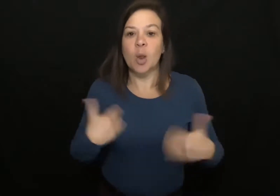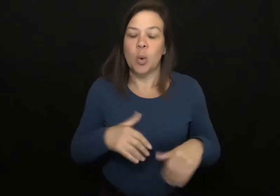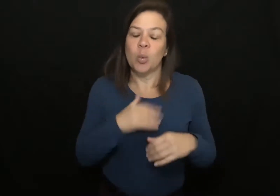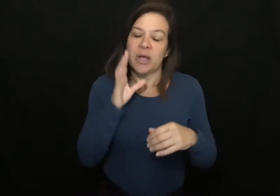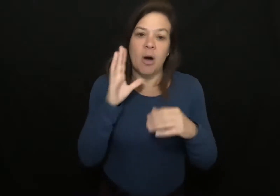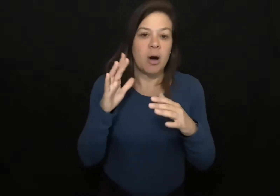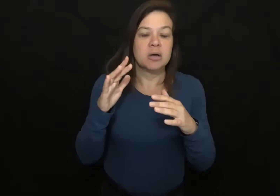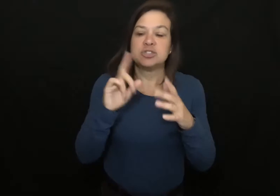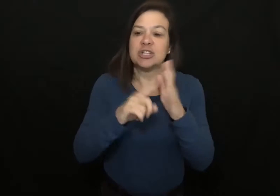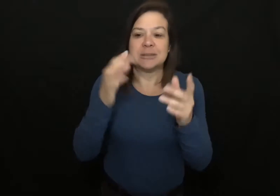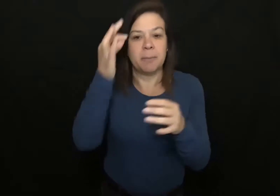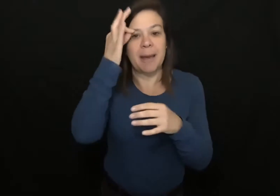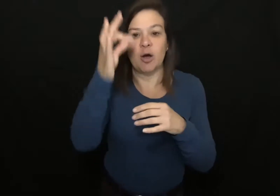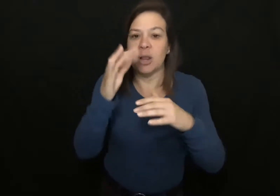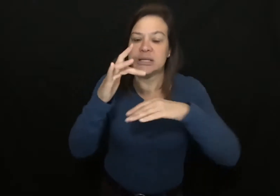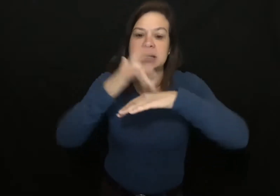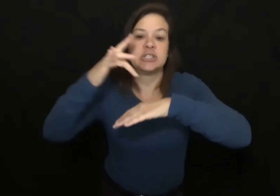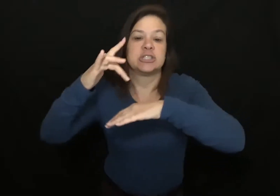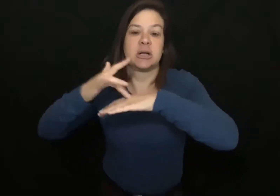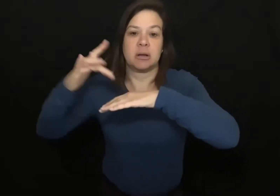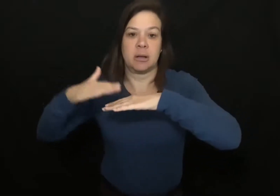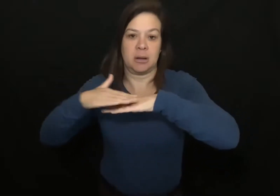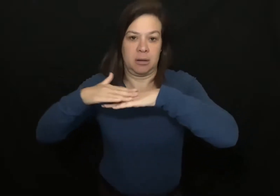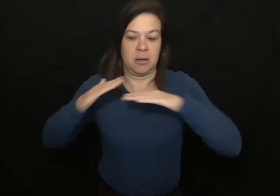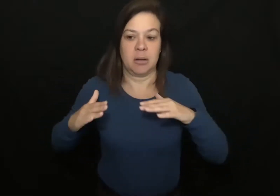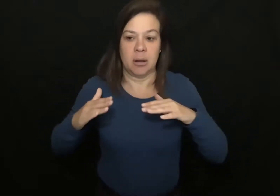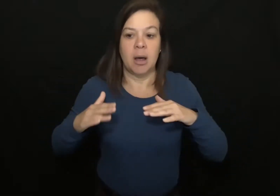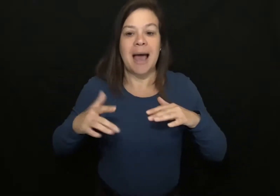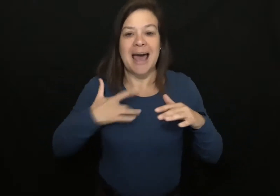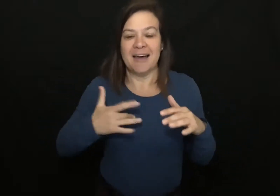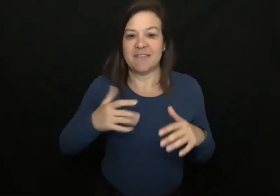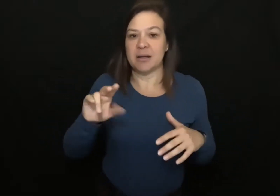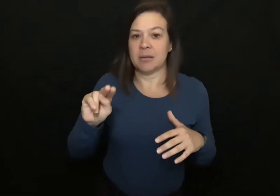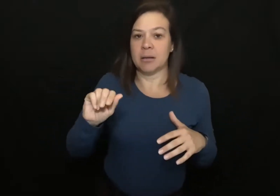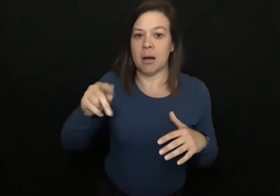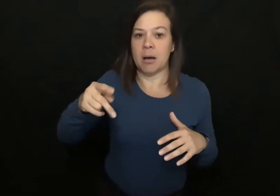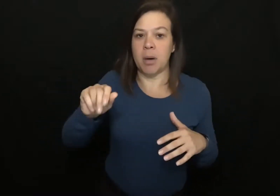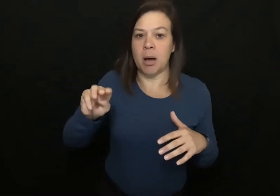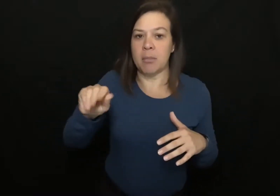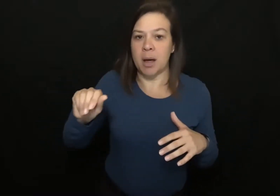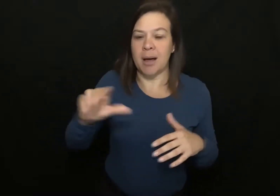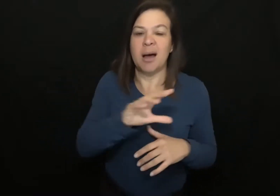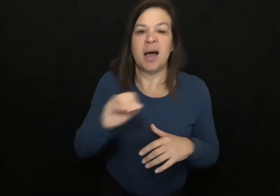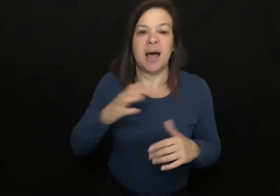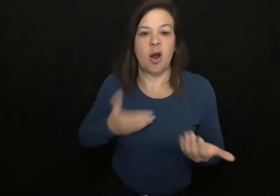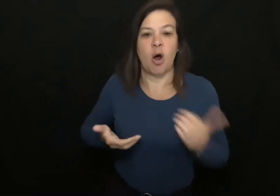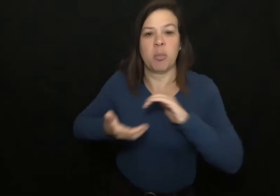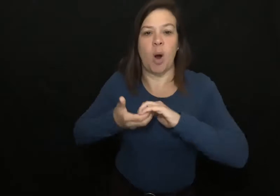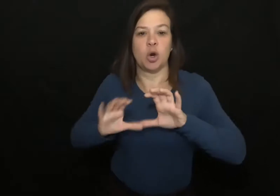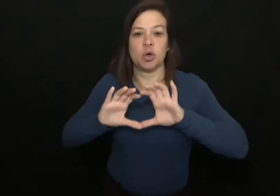treetops in many respects, and I expect that NAPAMA, as well as our partner organizations